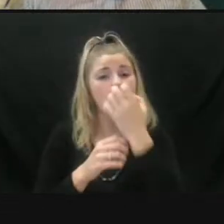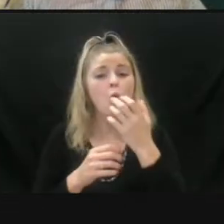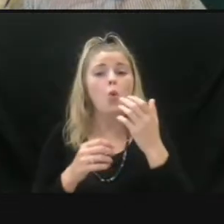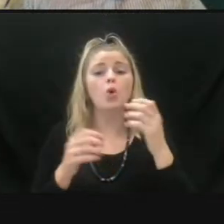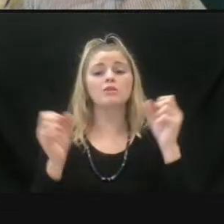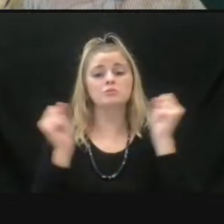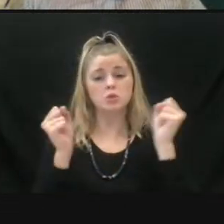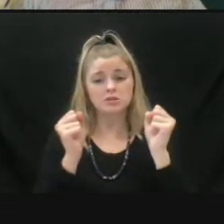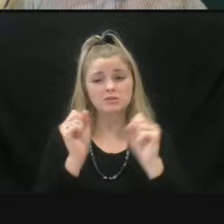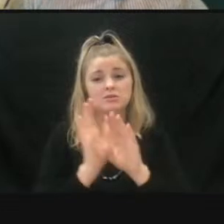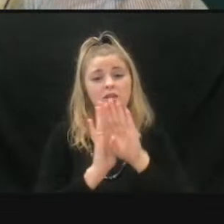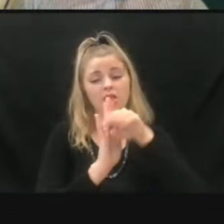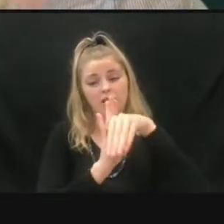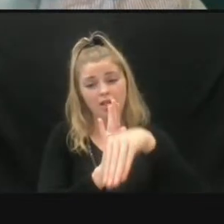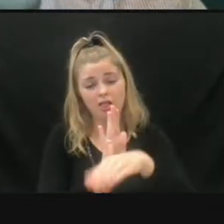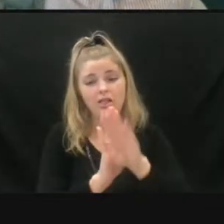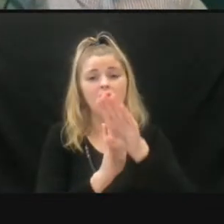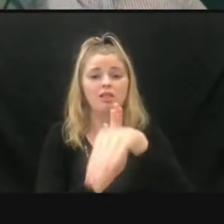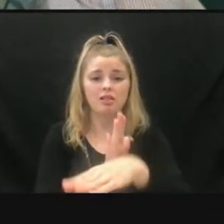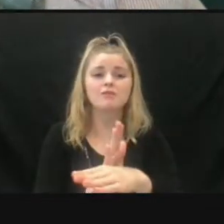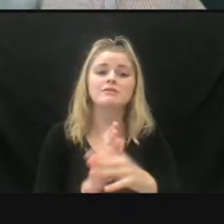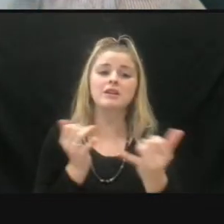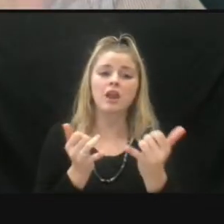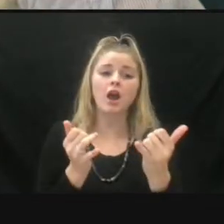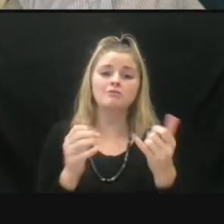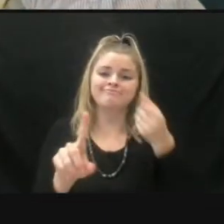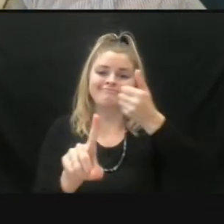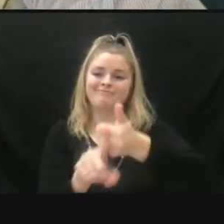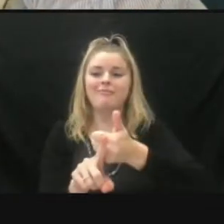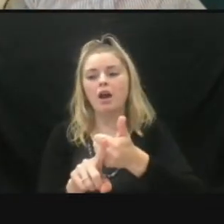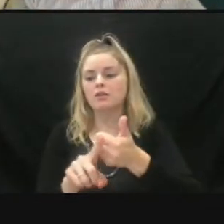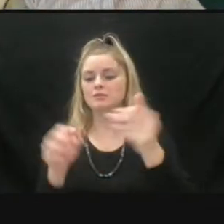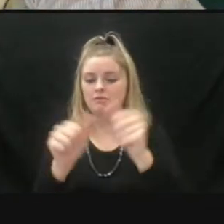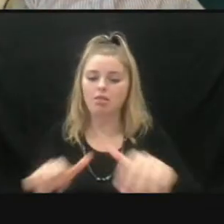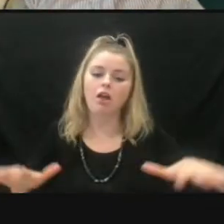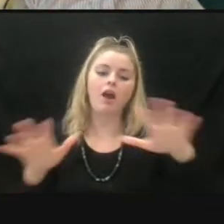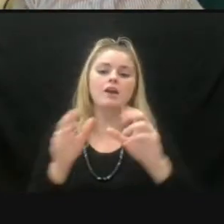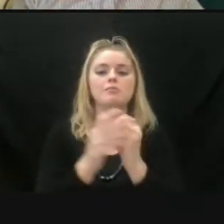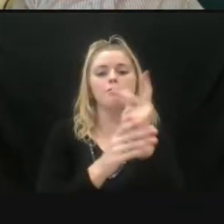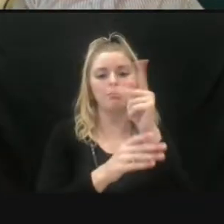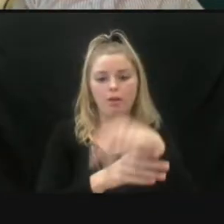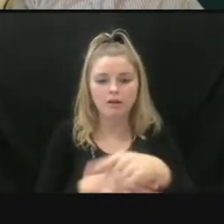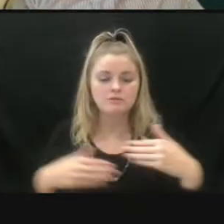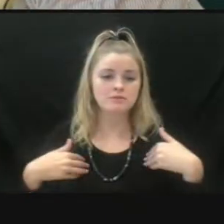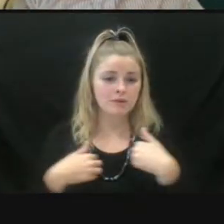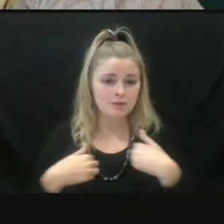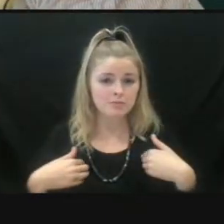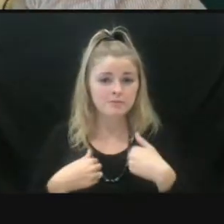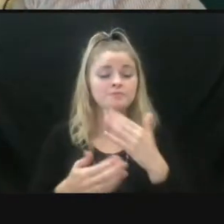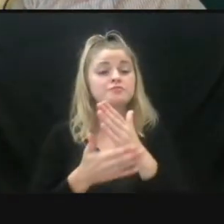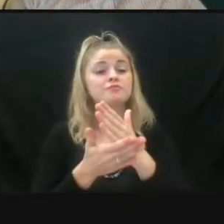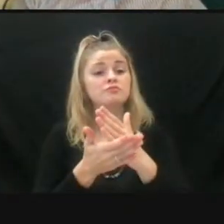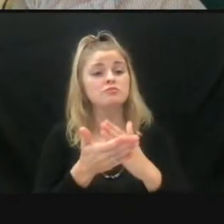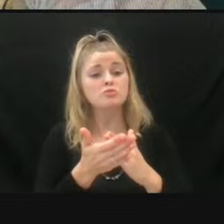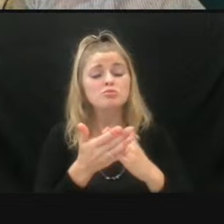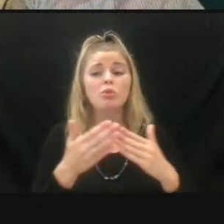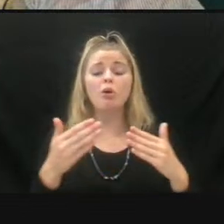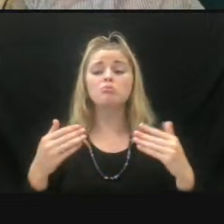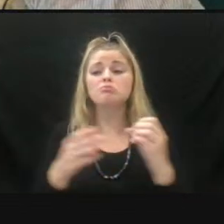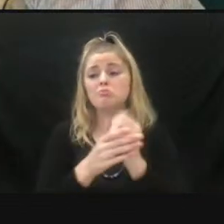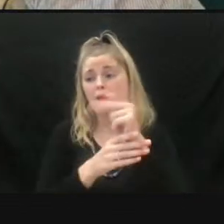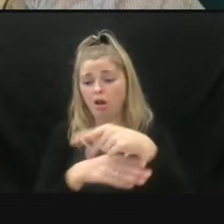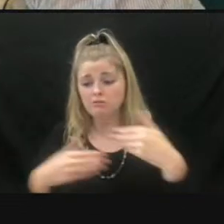them to disappear or greatly diminish. So some of the animals we have here, because we'll talk about